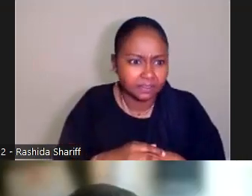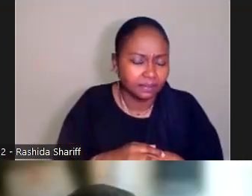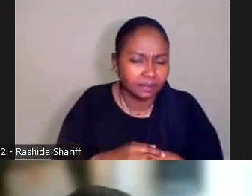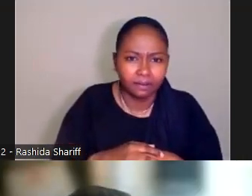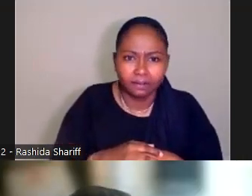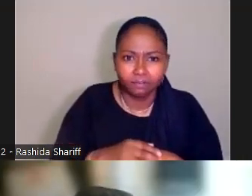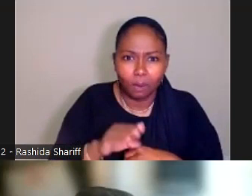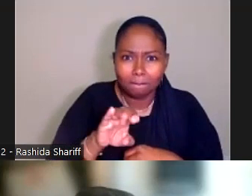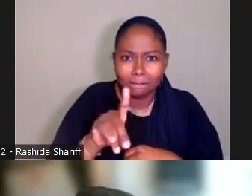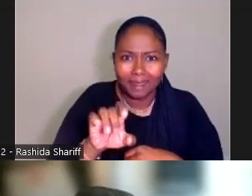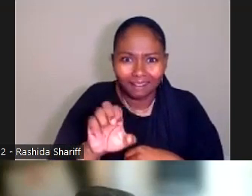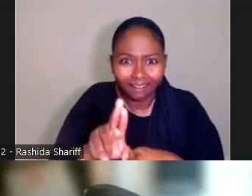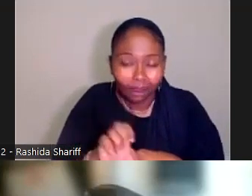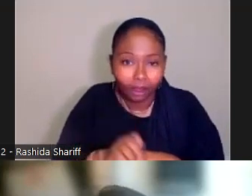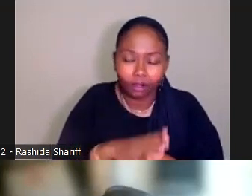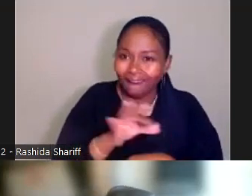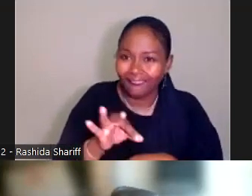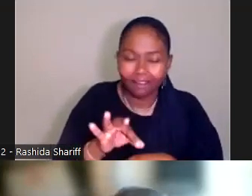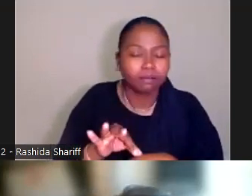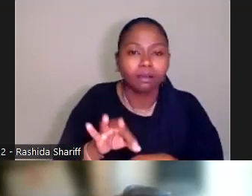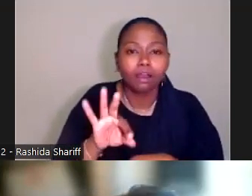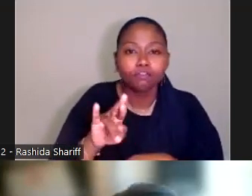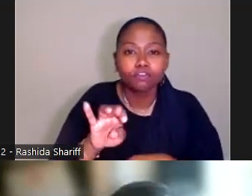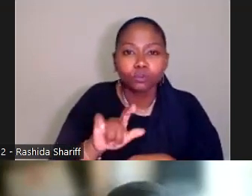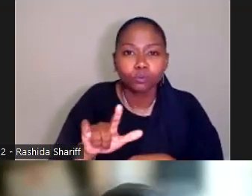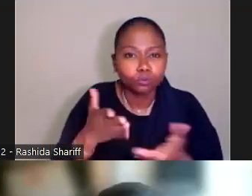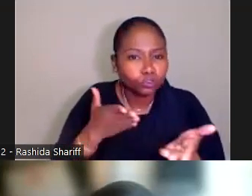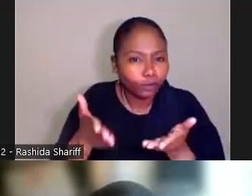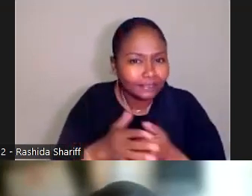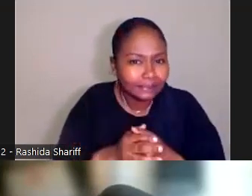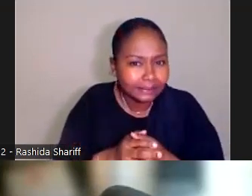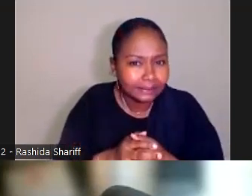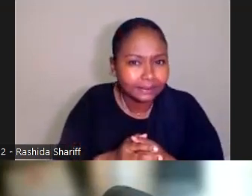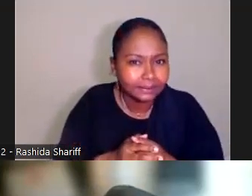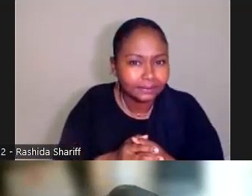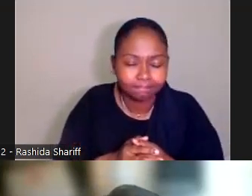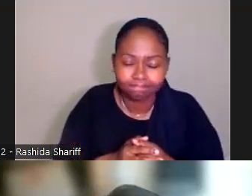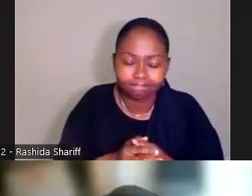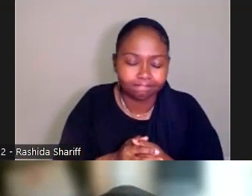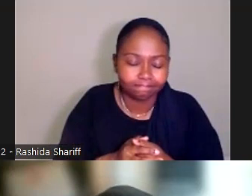say, funeral services.